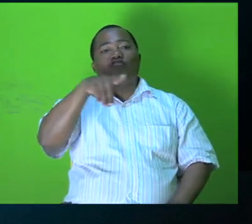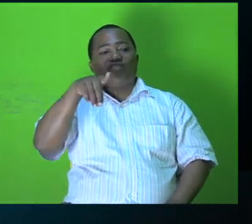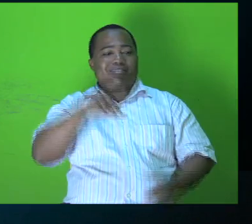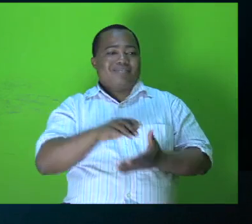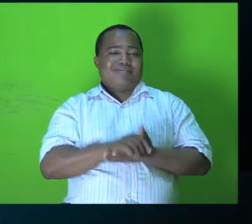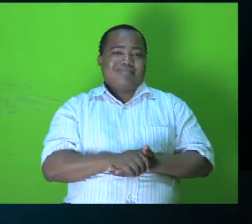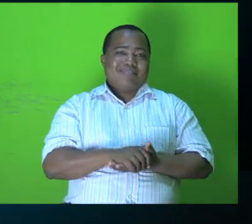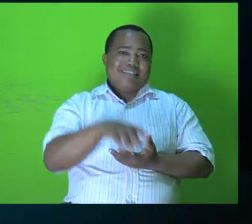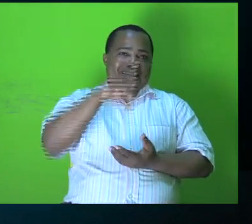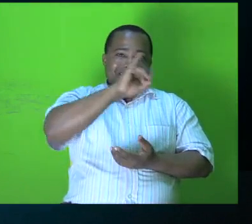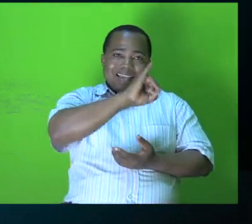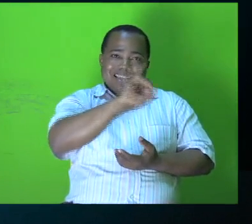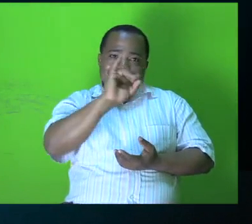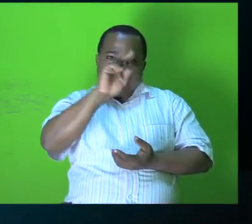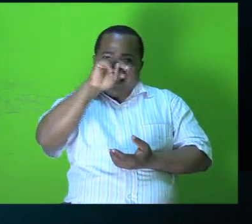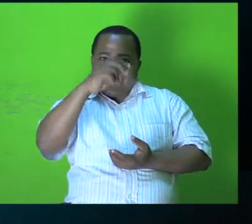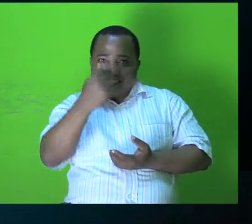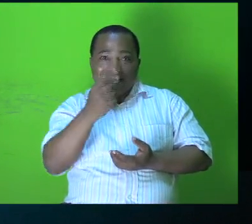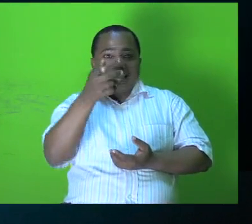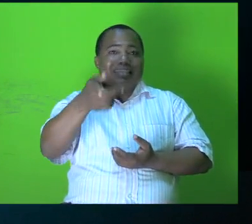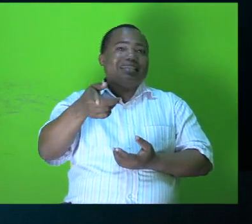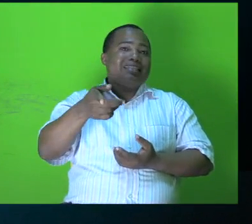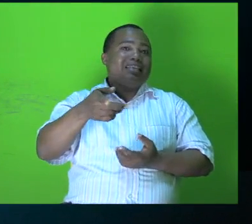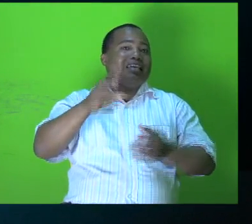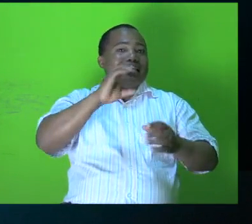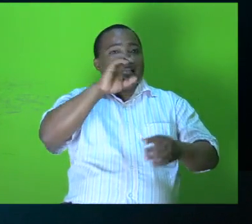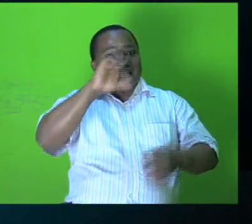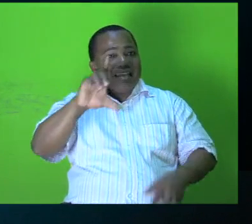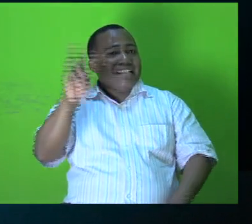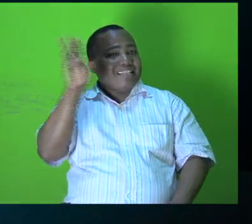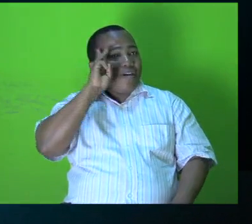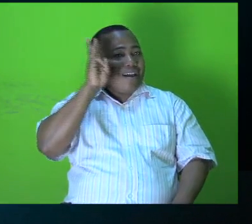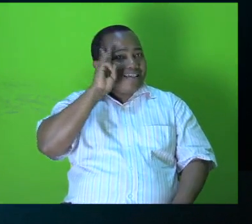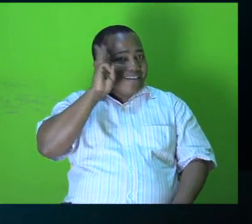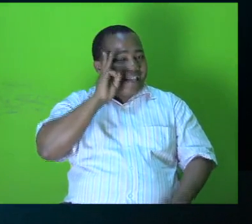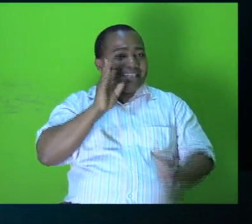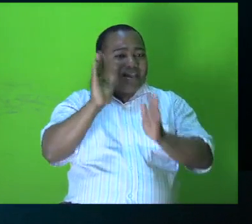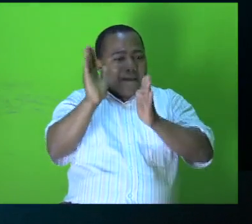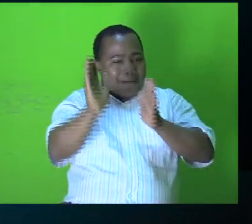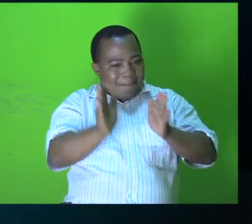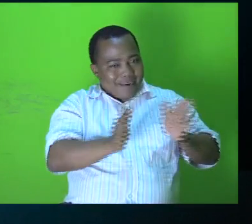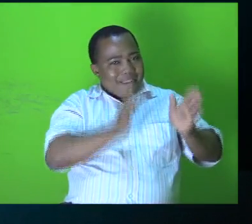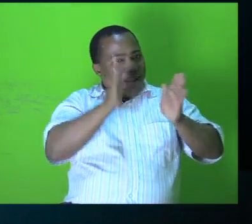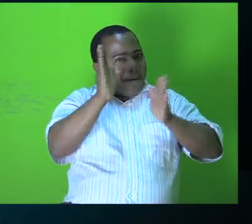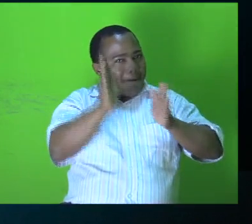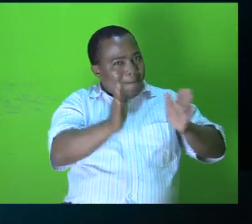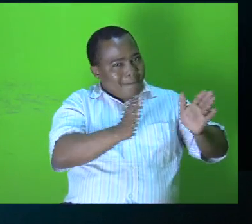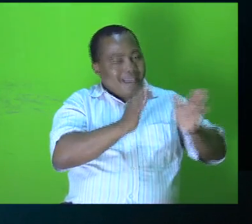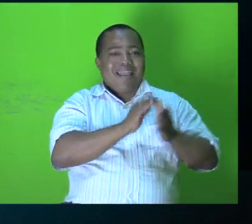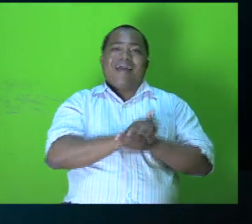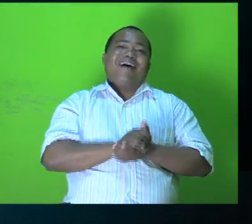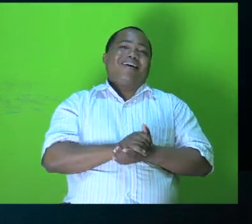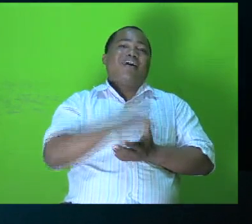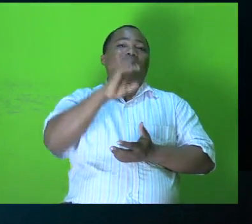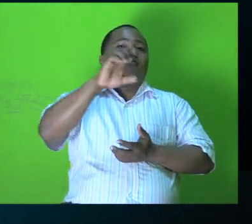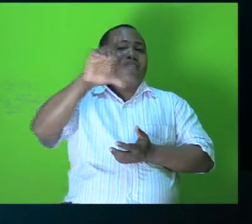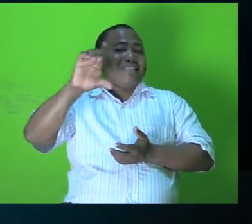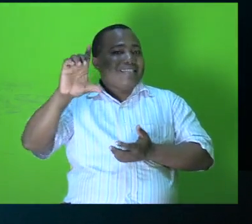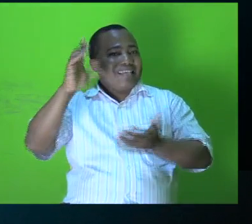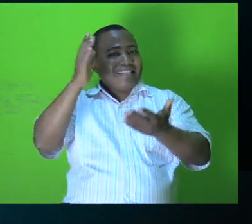In this stage, parent cells prepares for cell